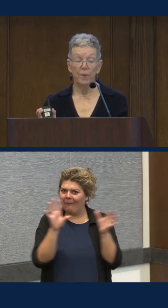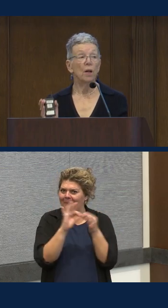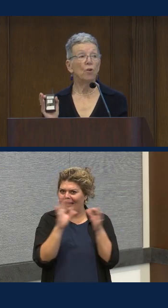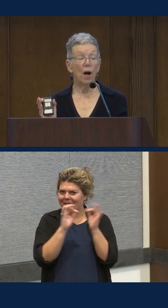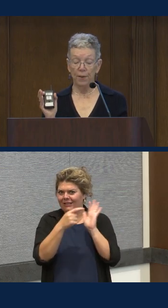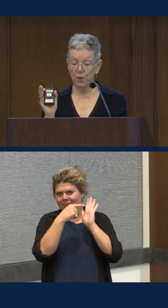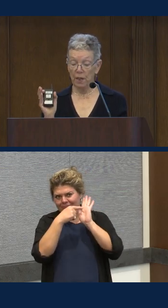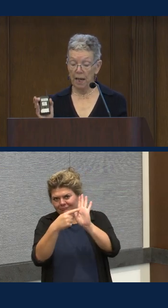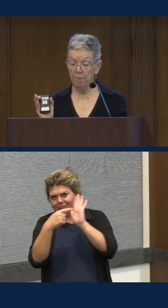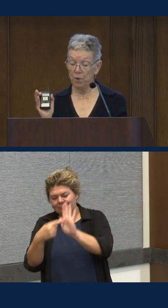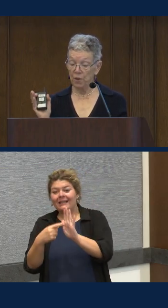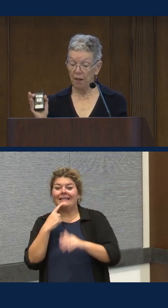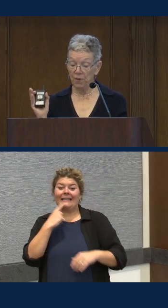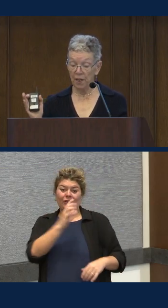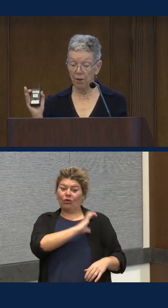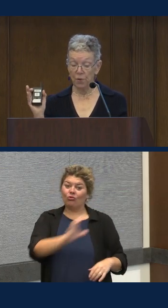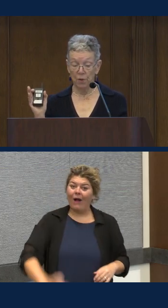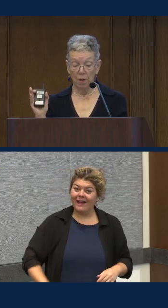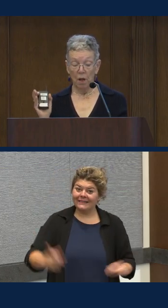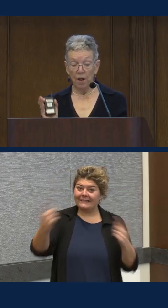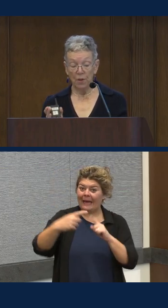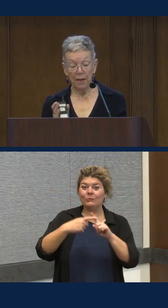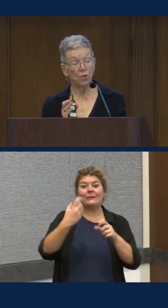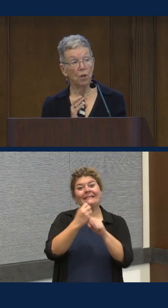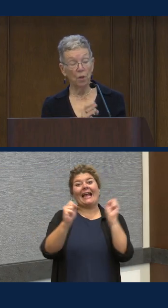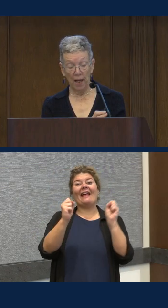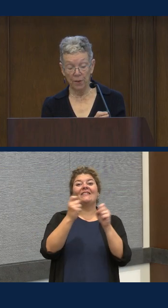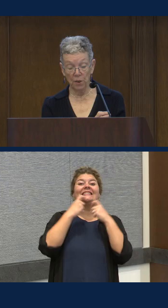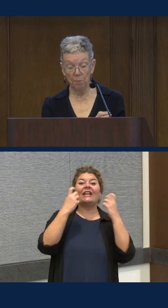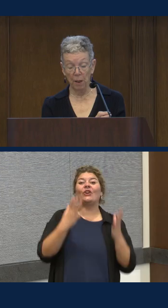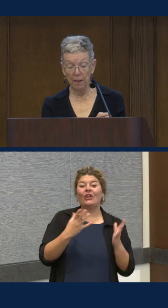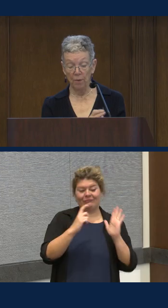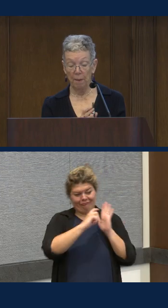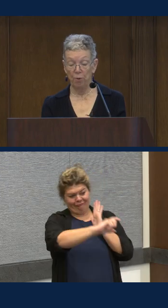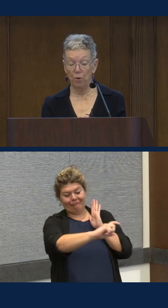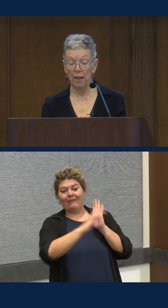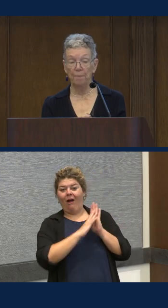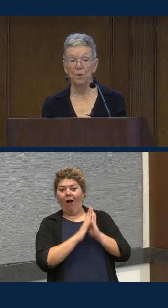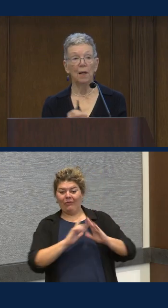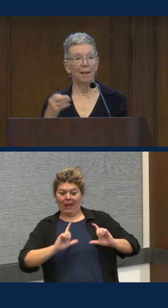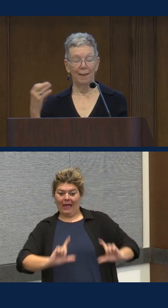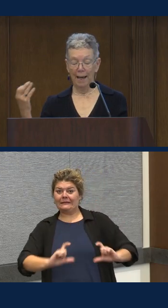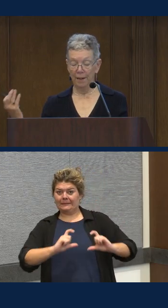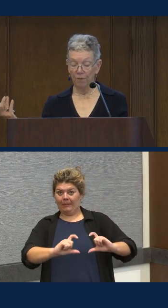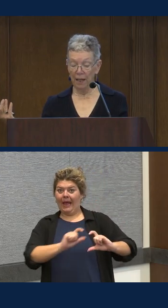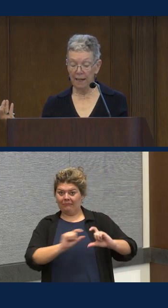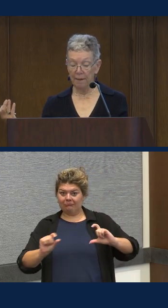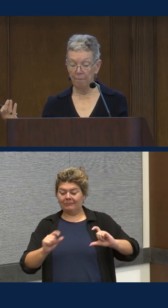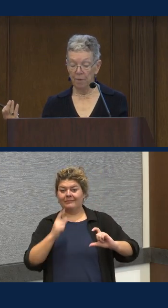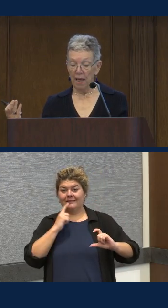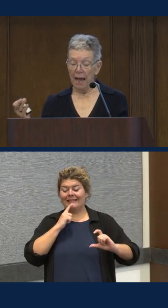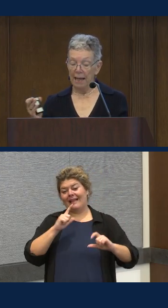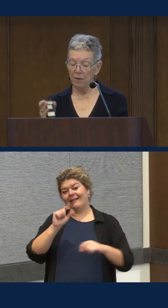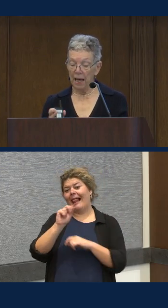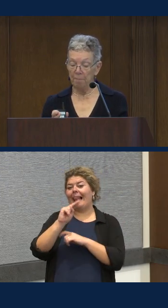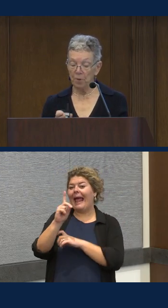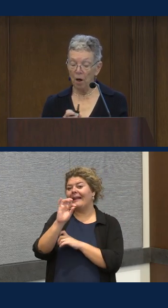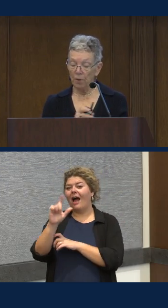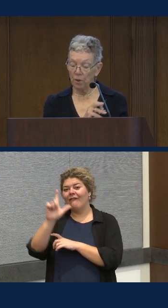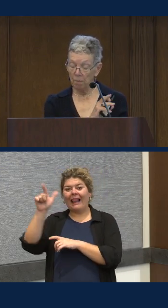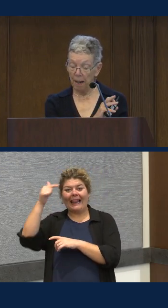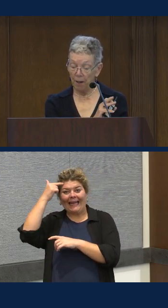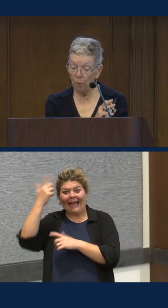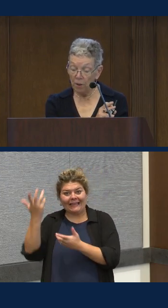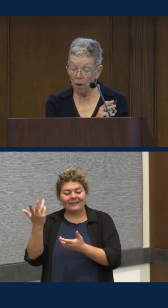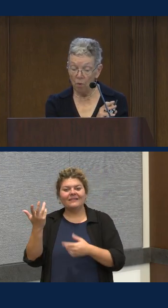messages. Christ came to save sinners, attached to the license plate that proclaims Land of Lincoln, and taped